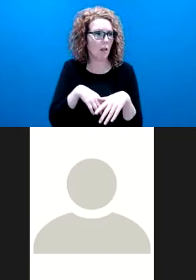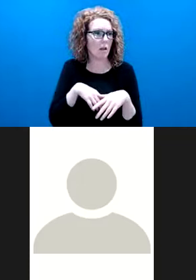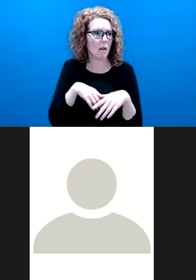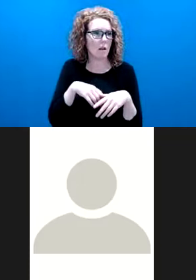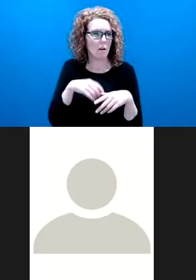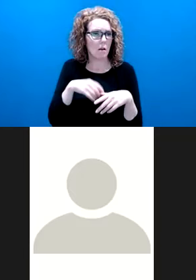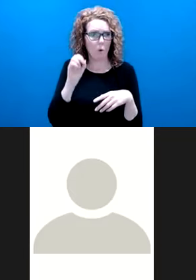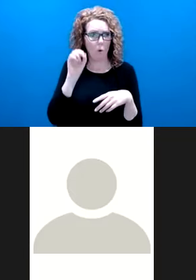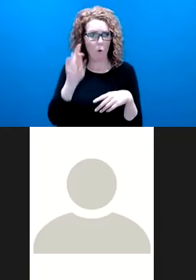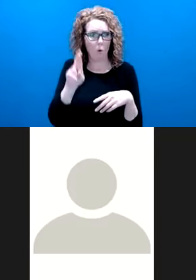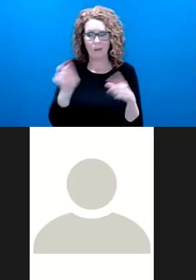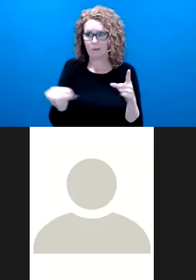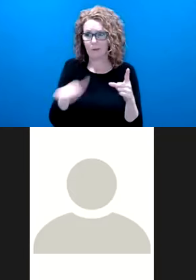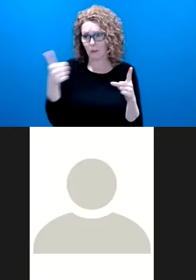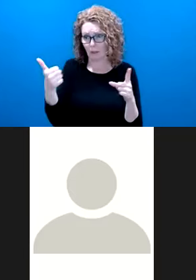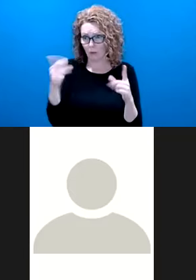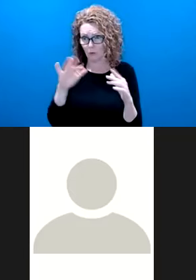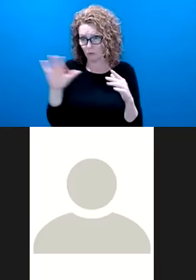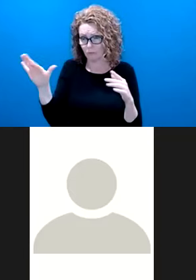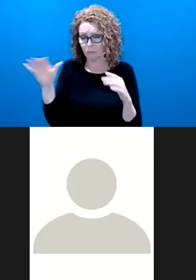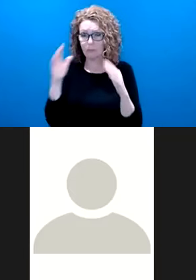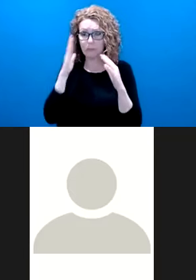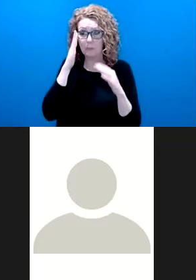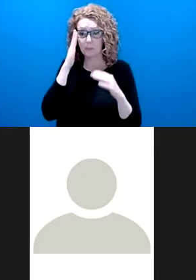what could be some other ones?